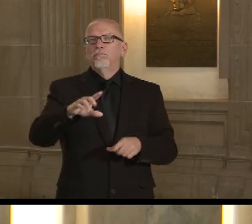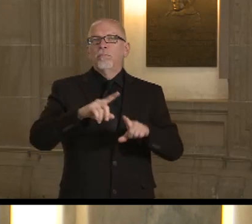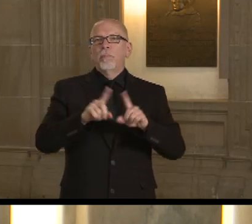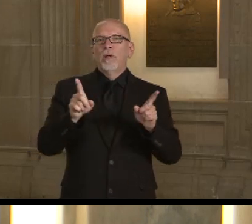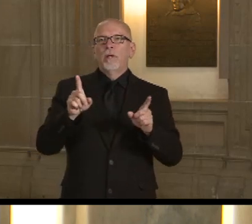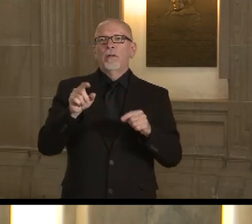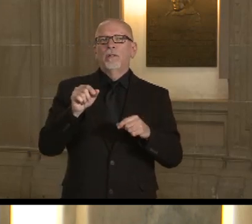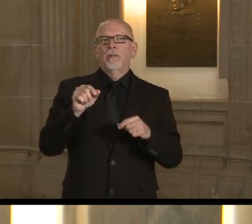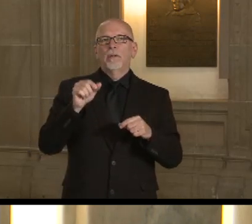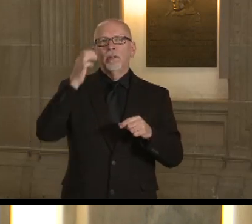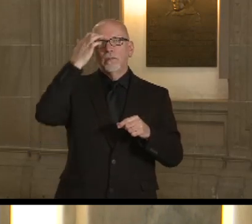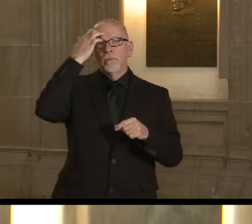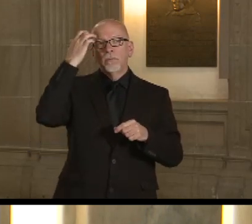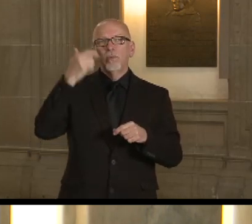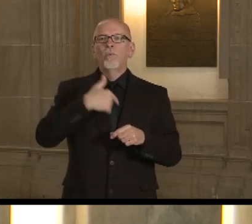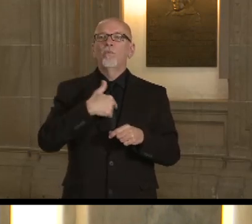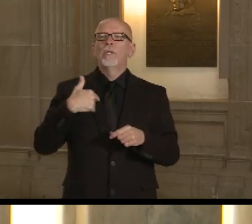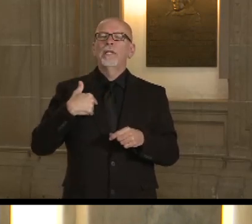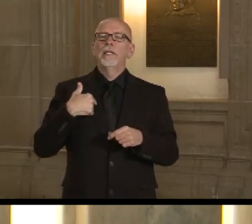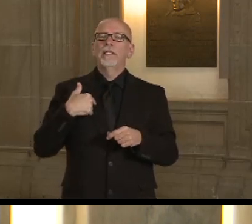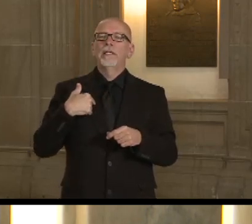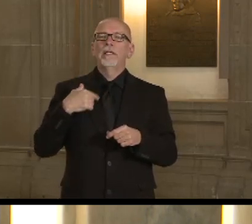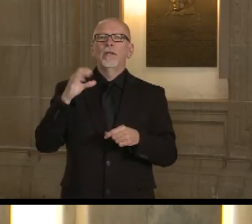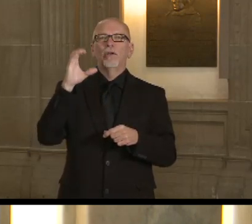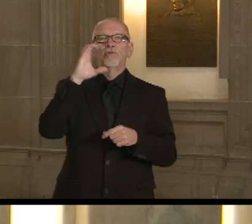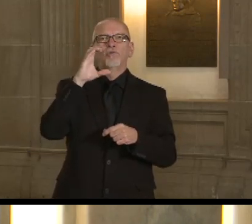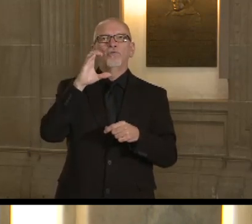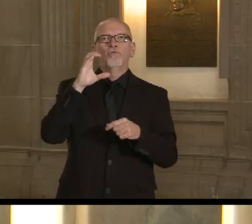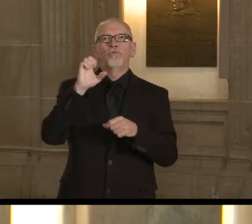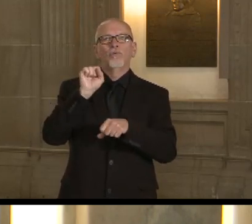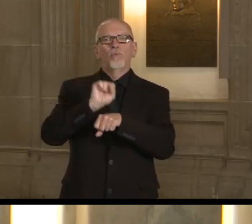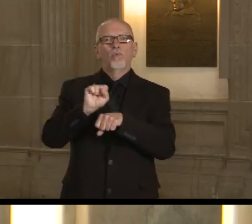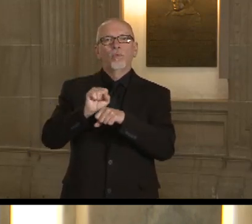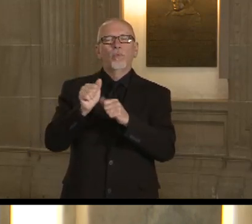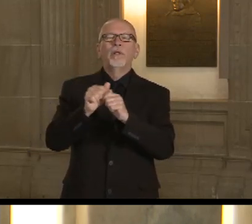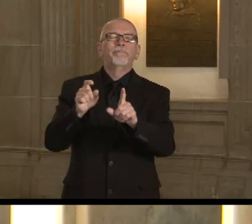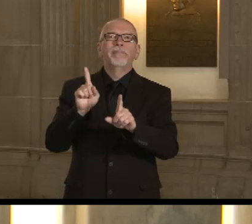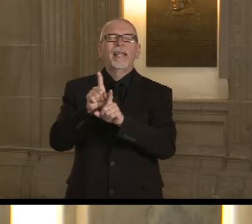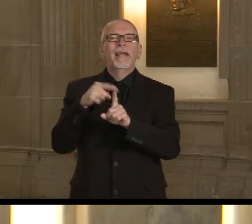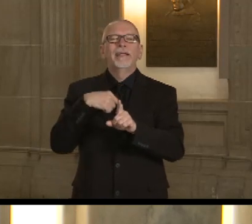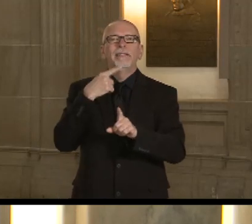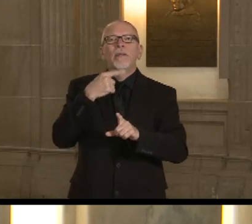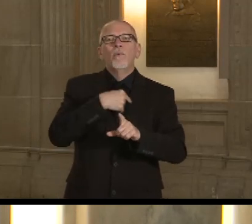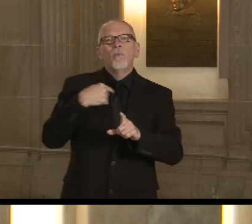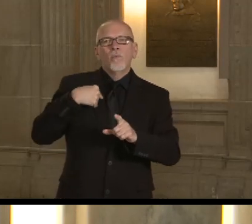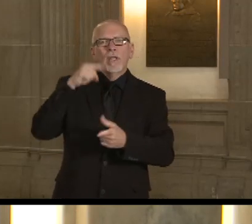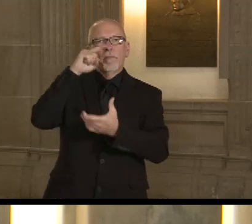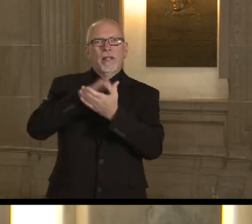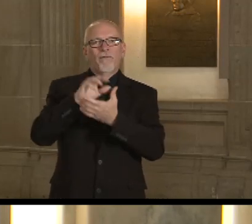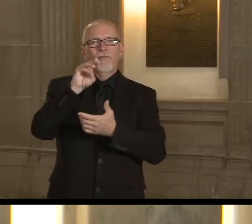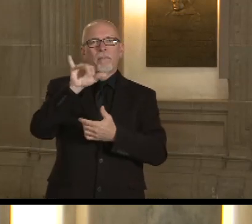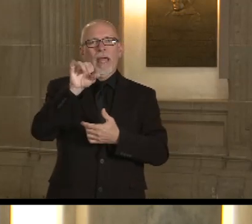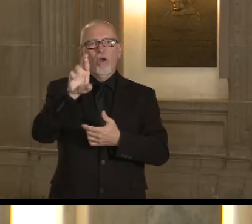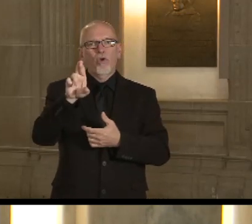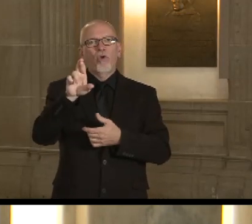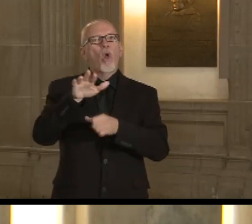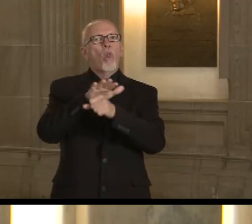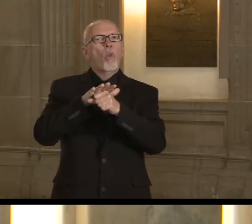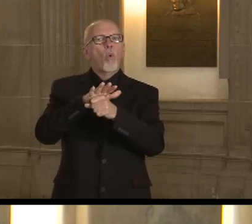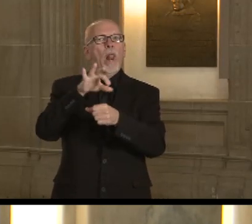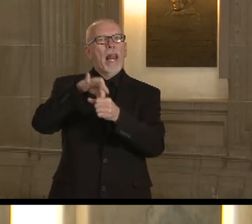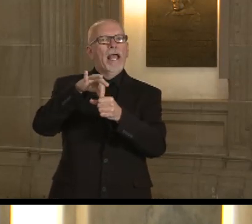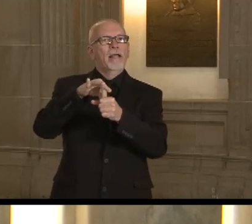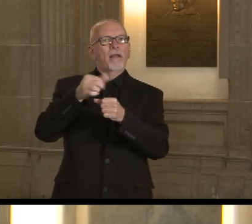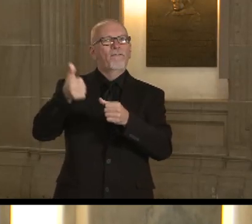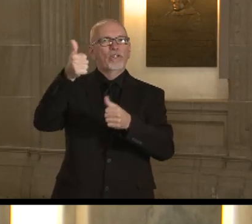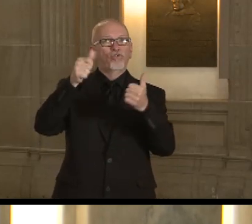but we are seeking to work with, like I said, we believe that the mayors, the local elected